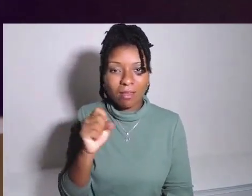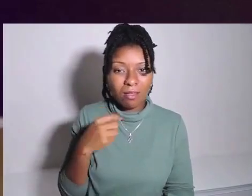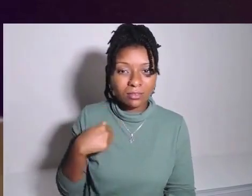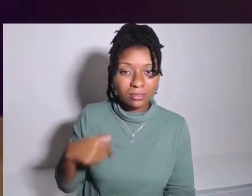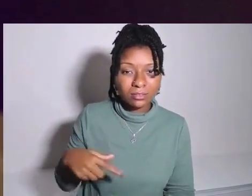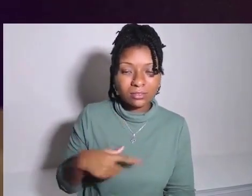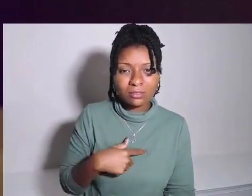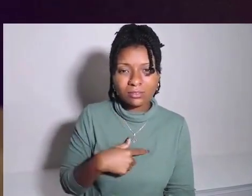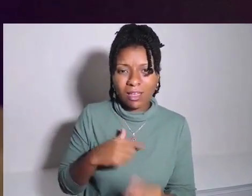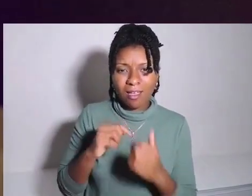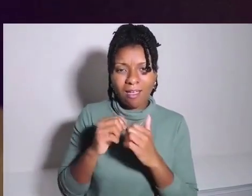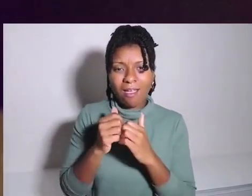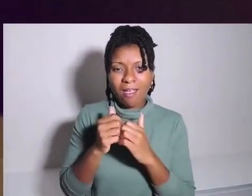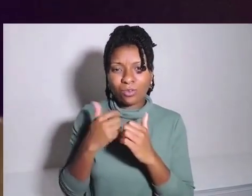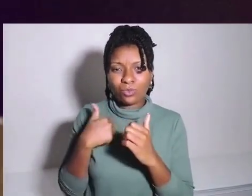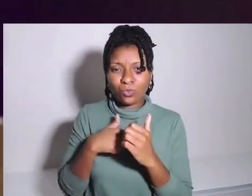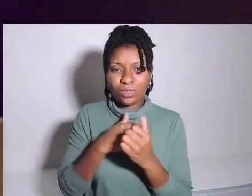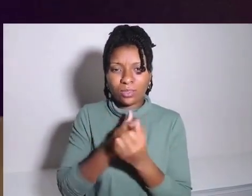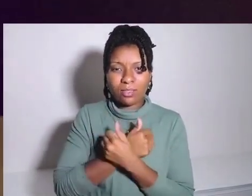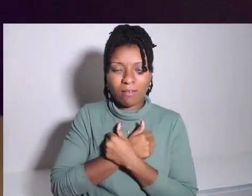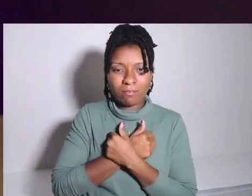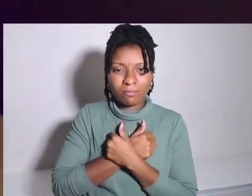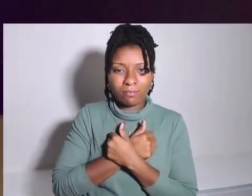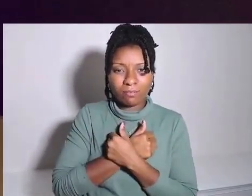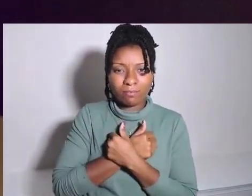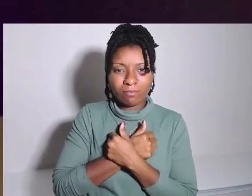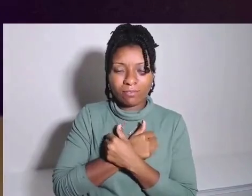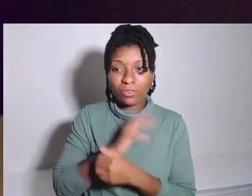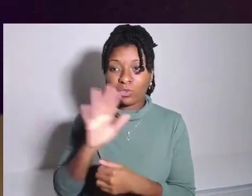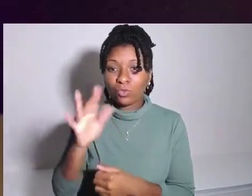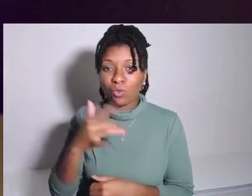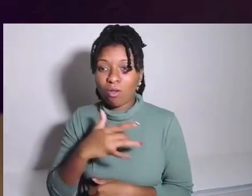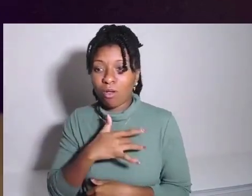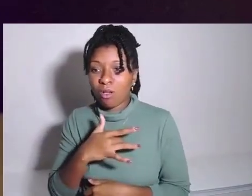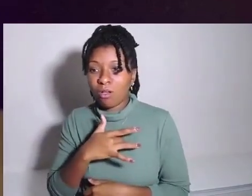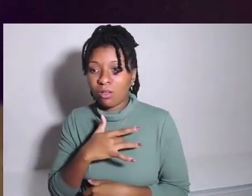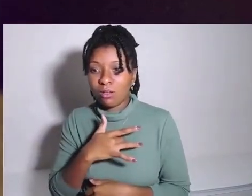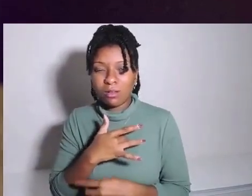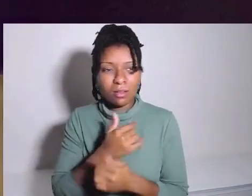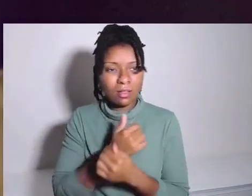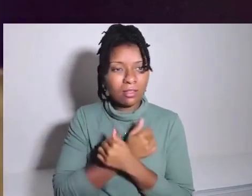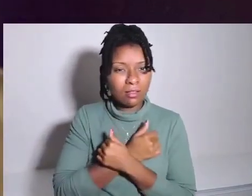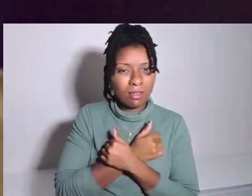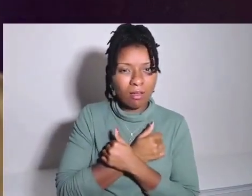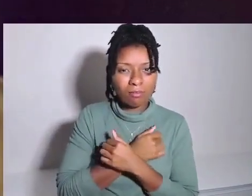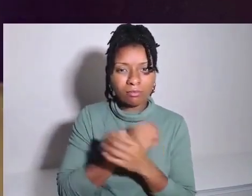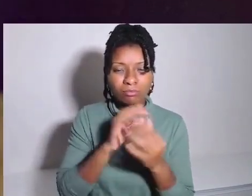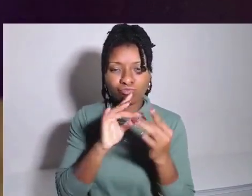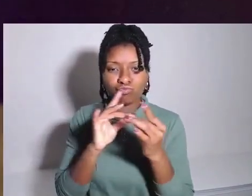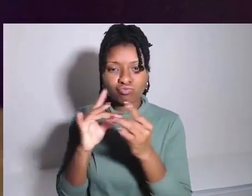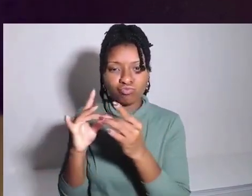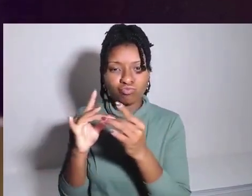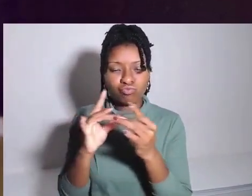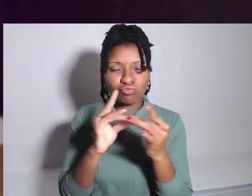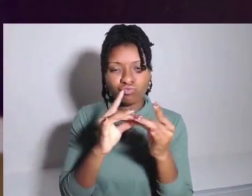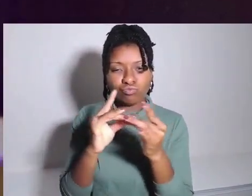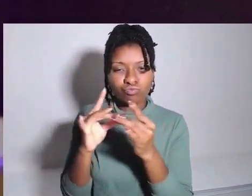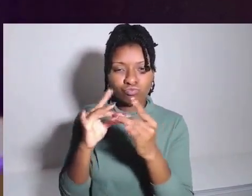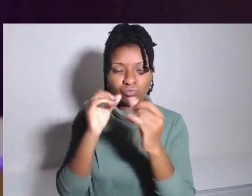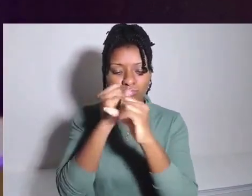love. And think about your heart.